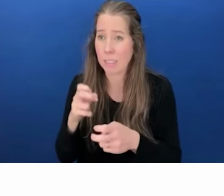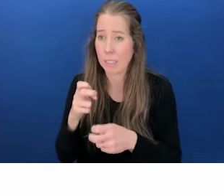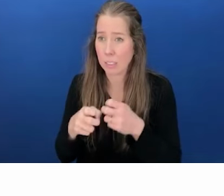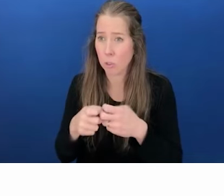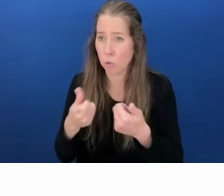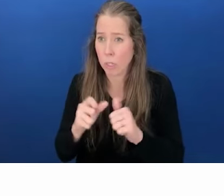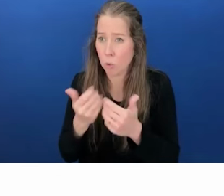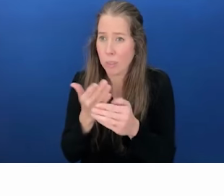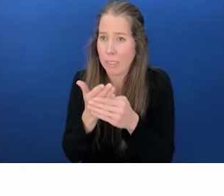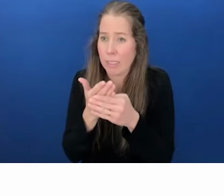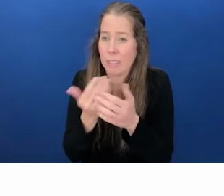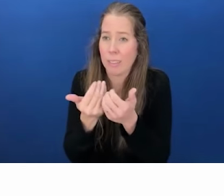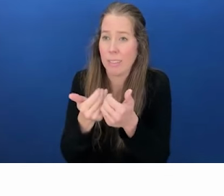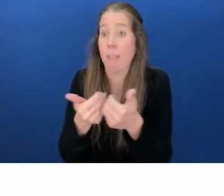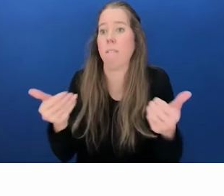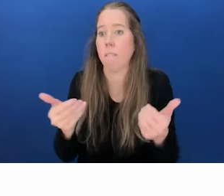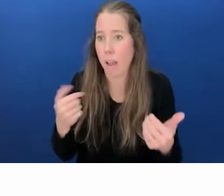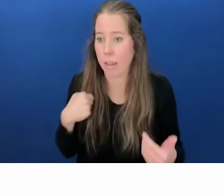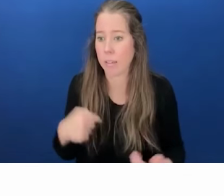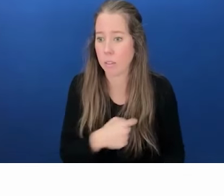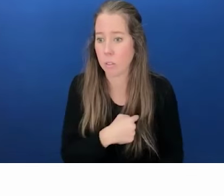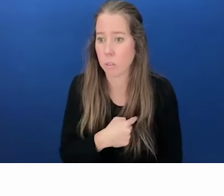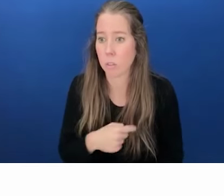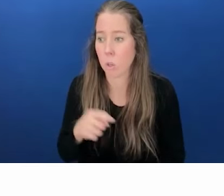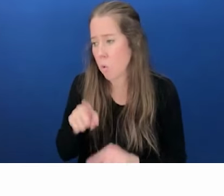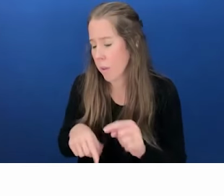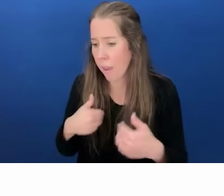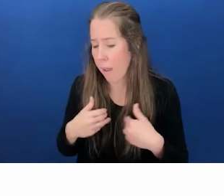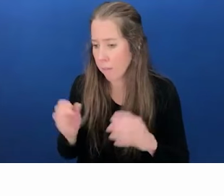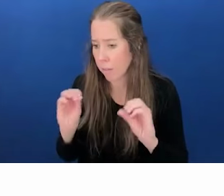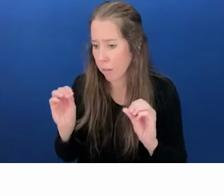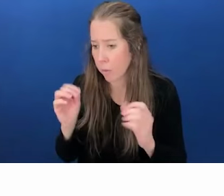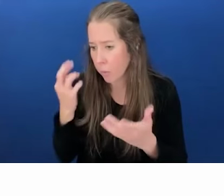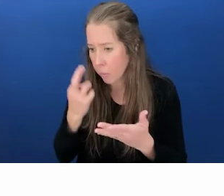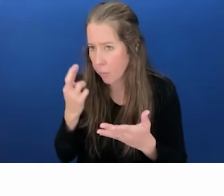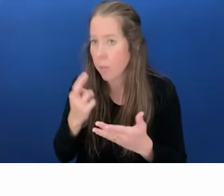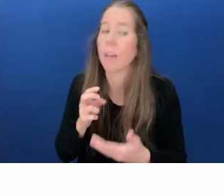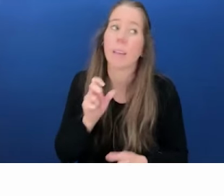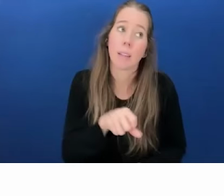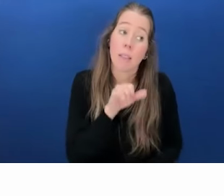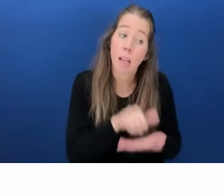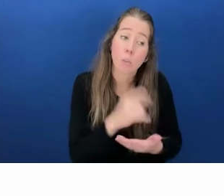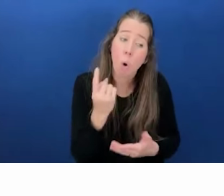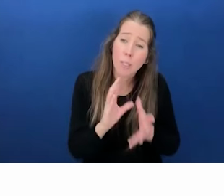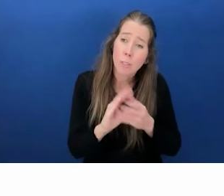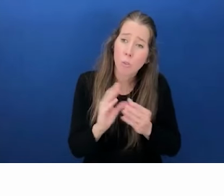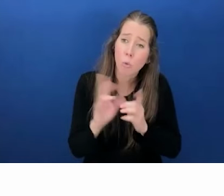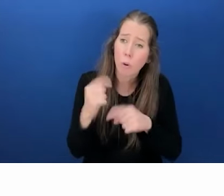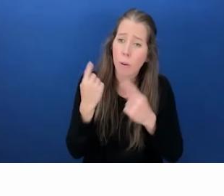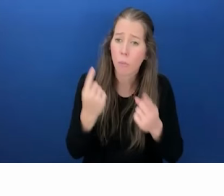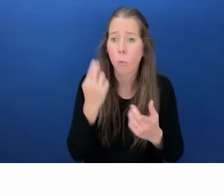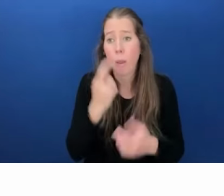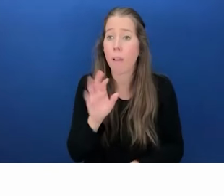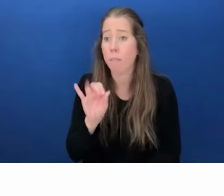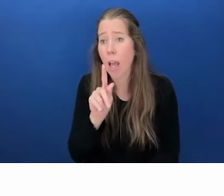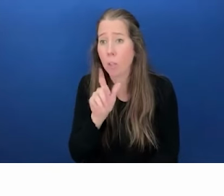to divide us. Oh, yeah. You can't have anything because if you do. And that's always been the story, but like, oh, well, it's because of